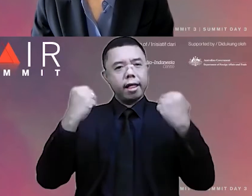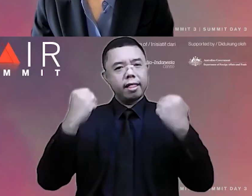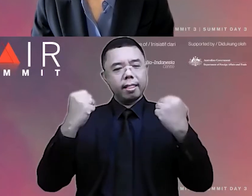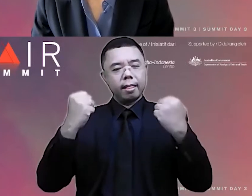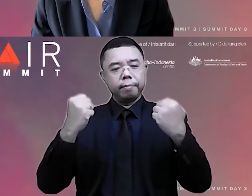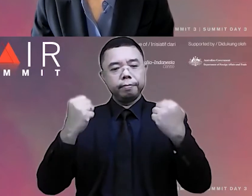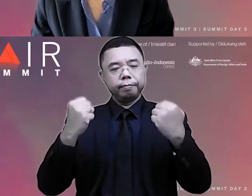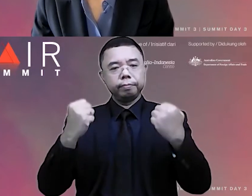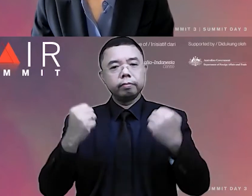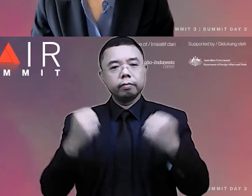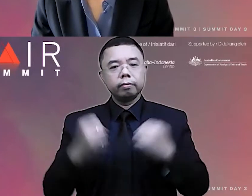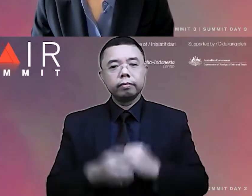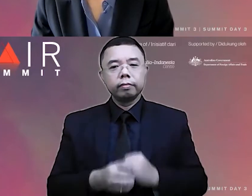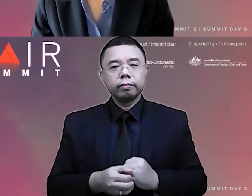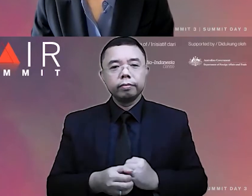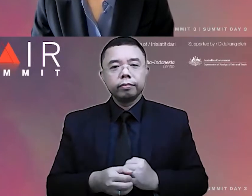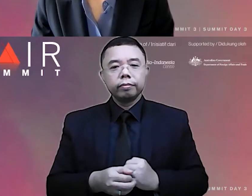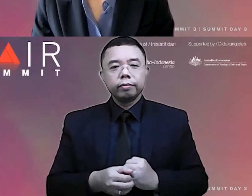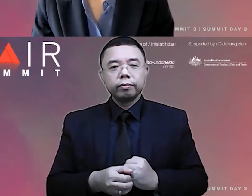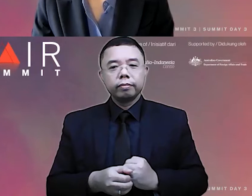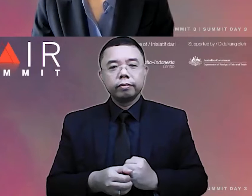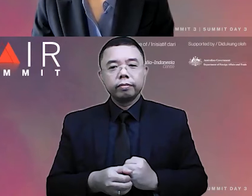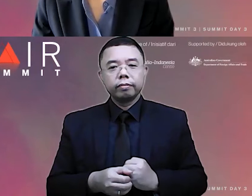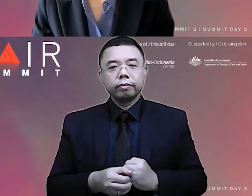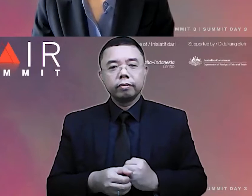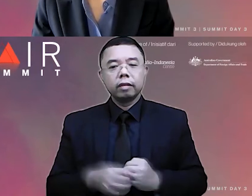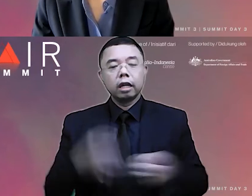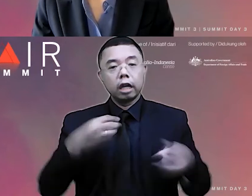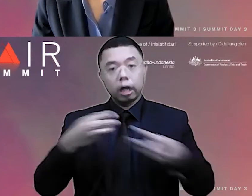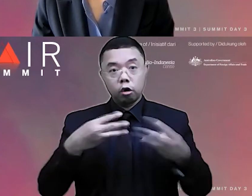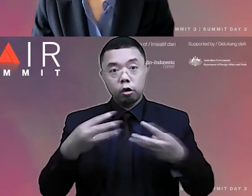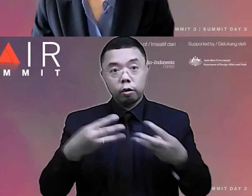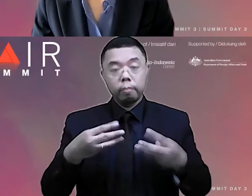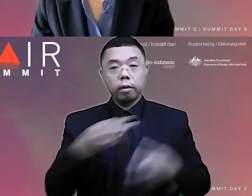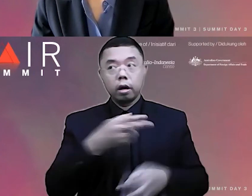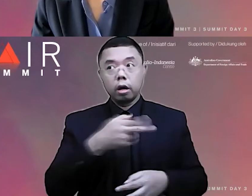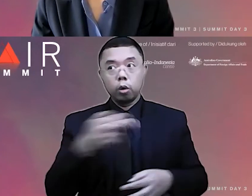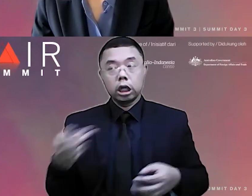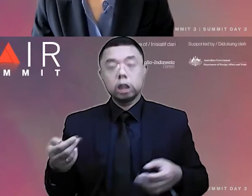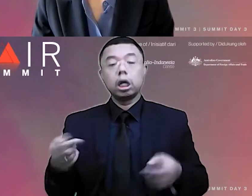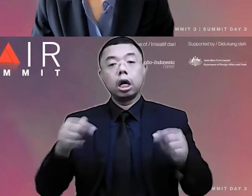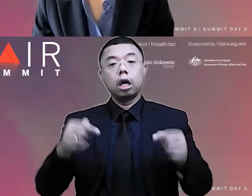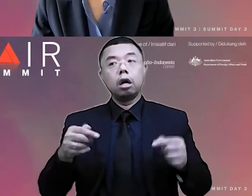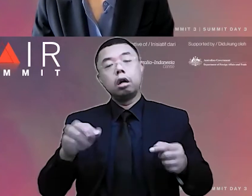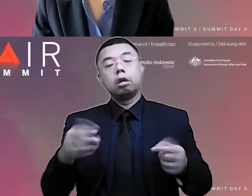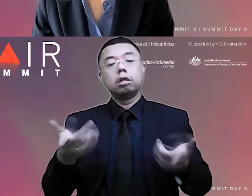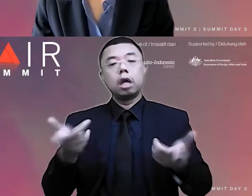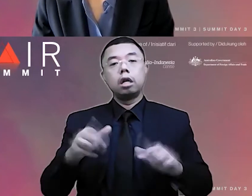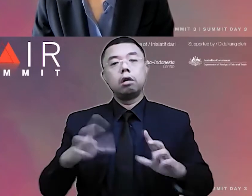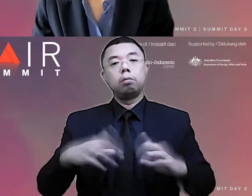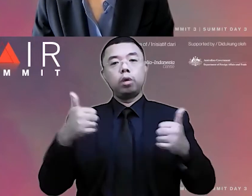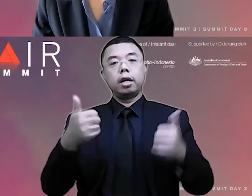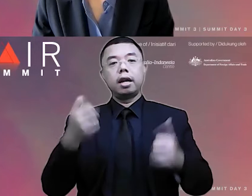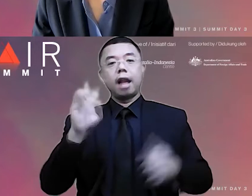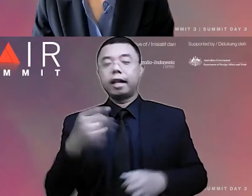The Indonesian economy is strong, but recover in 2020. If we look at here, the graphs, the Indonesian economy is strong